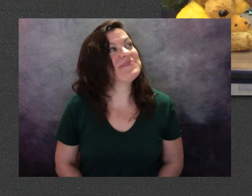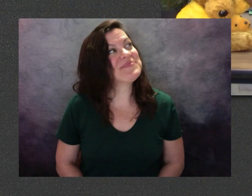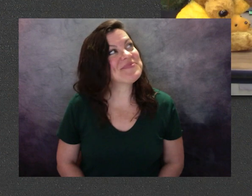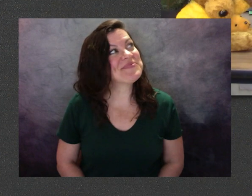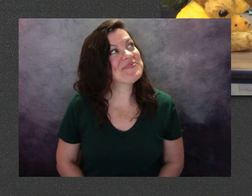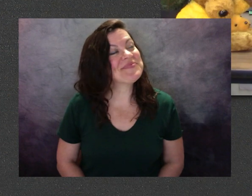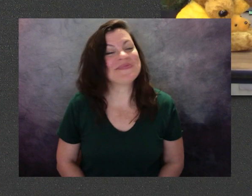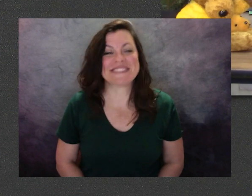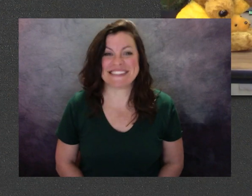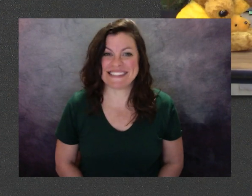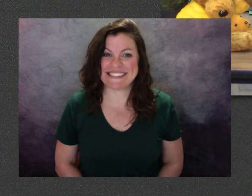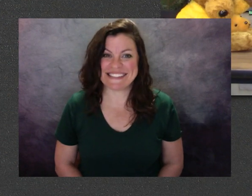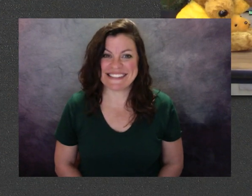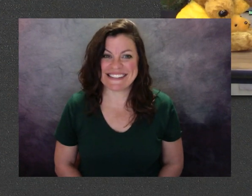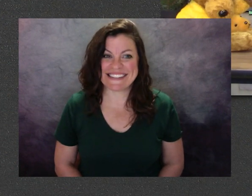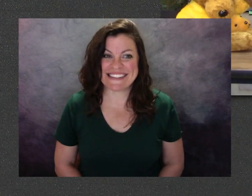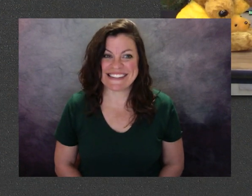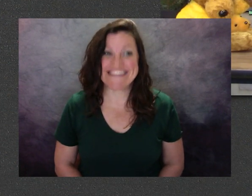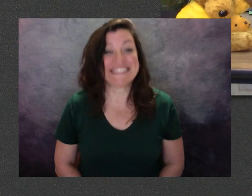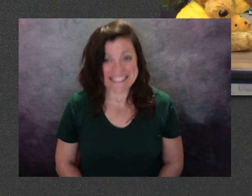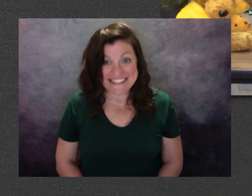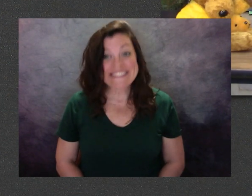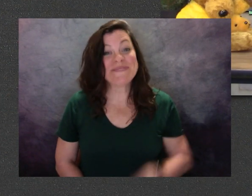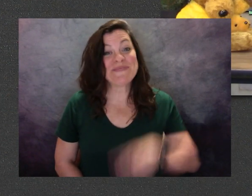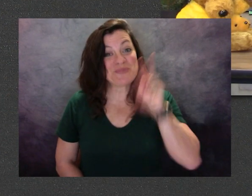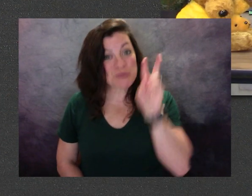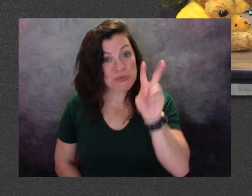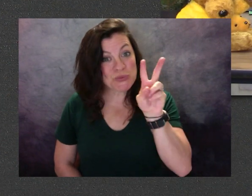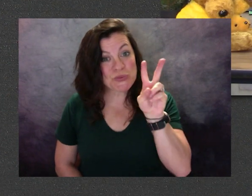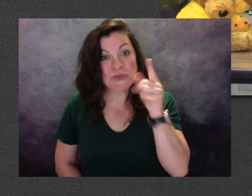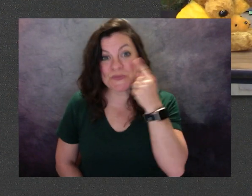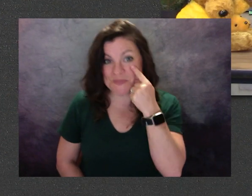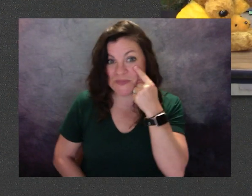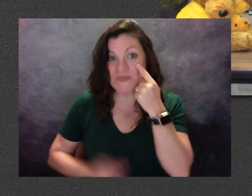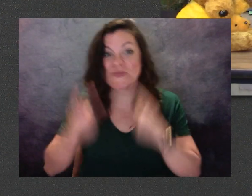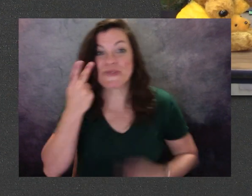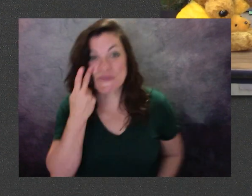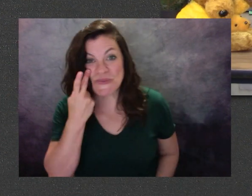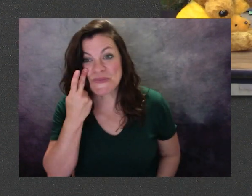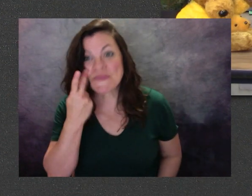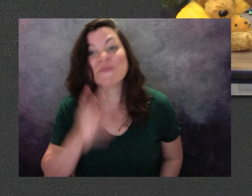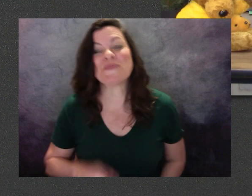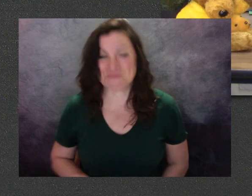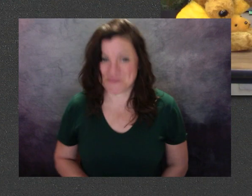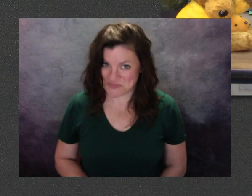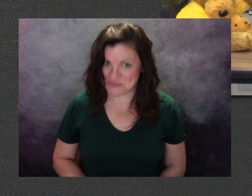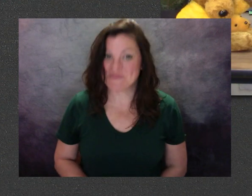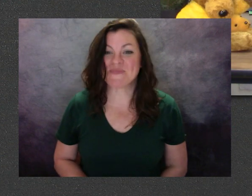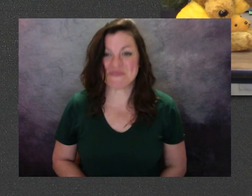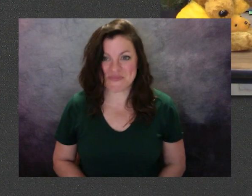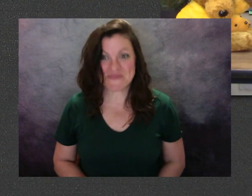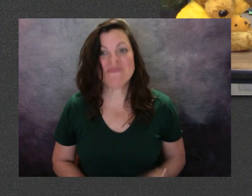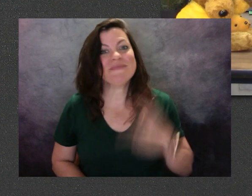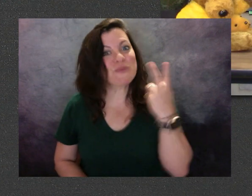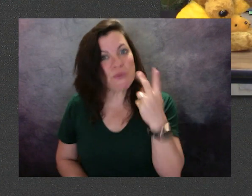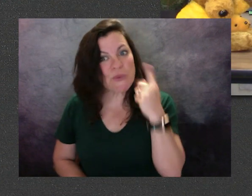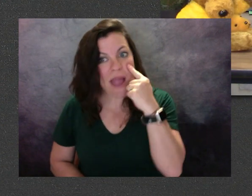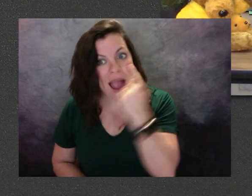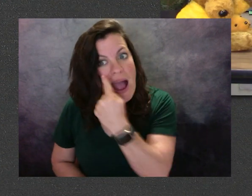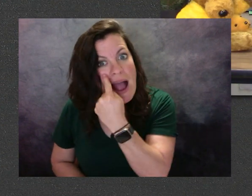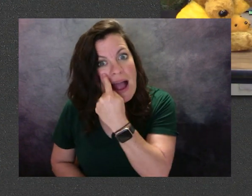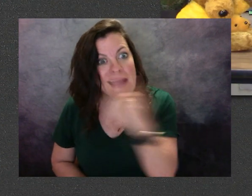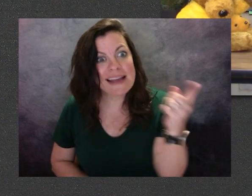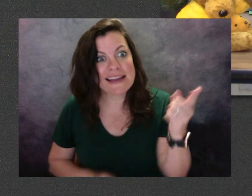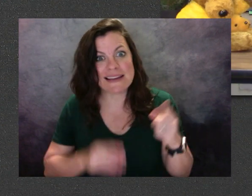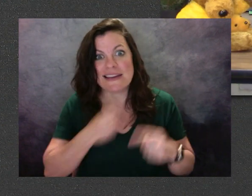there's 2. So I have 2 eyes for our frog. Good job.